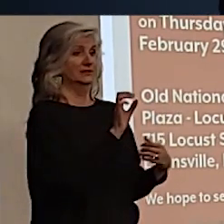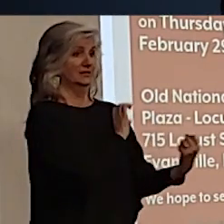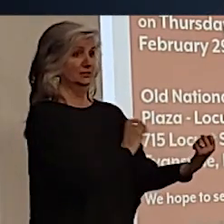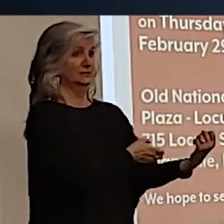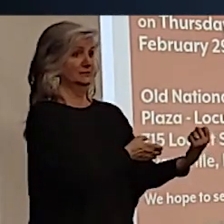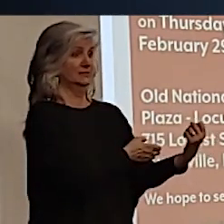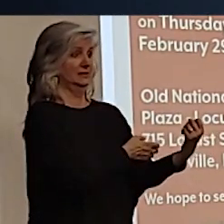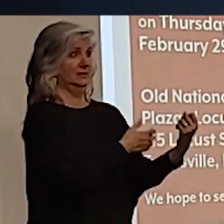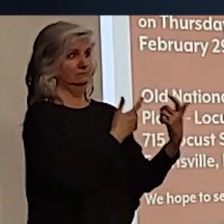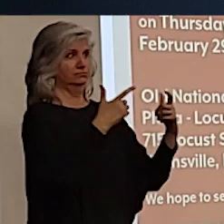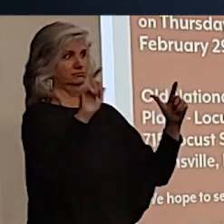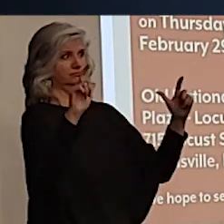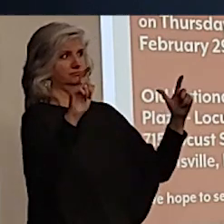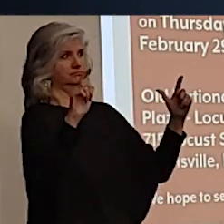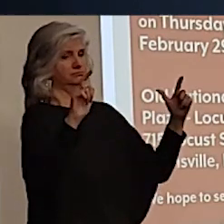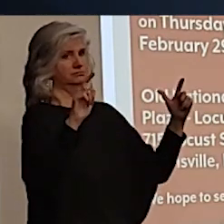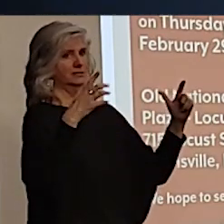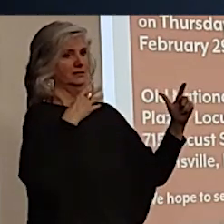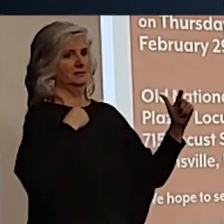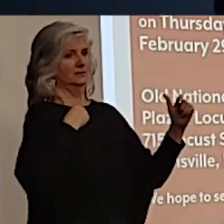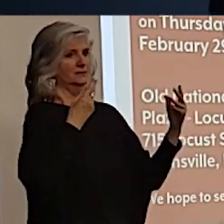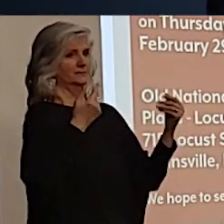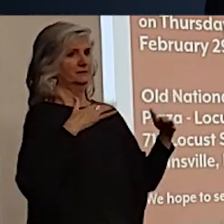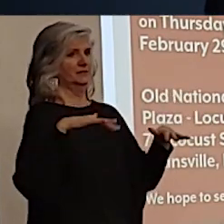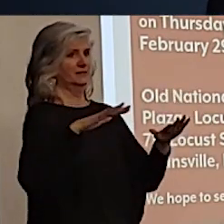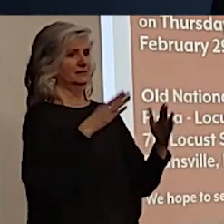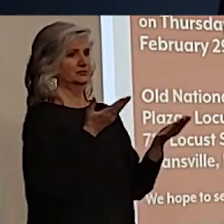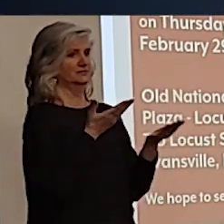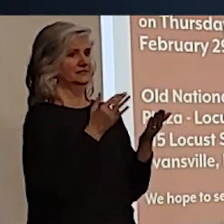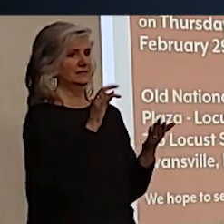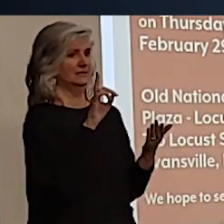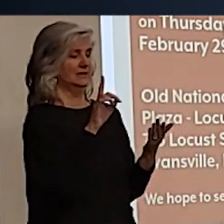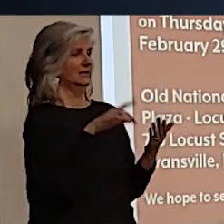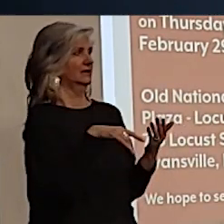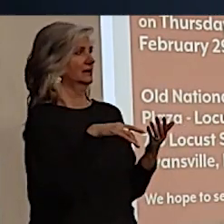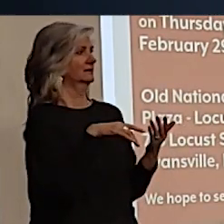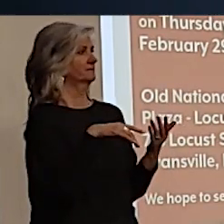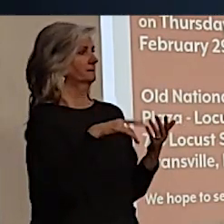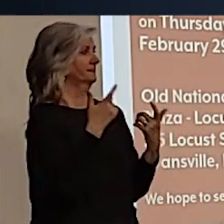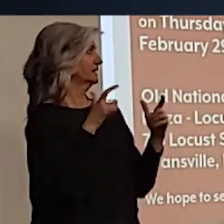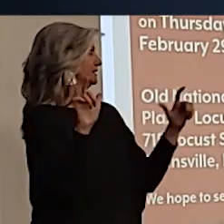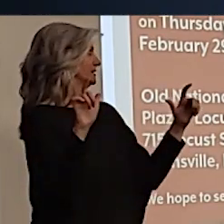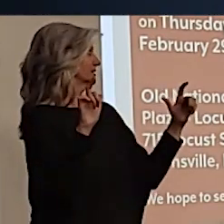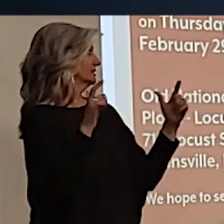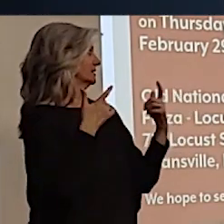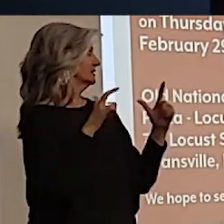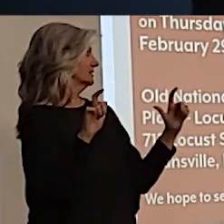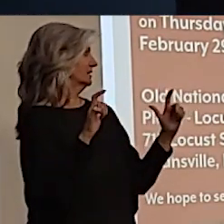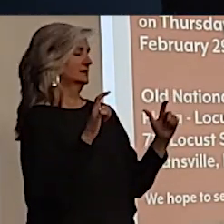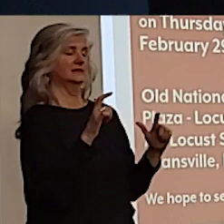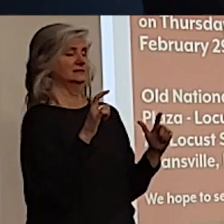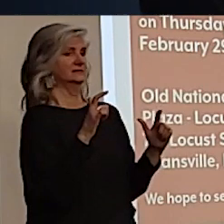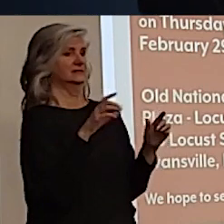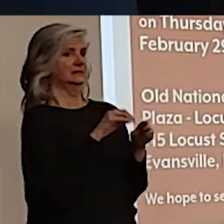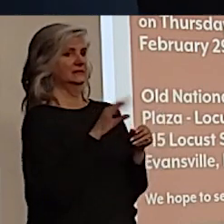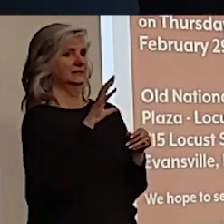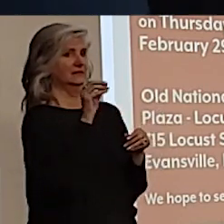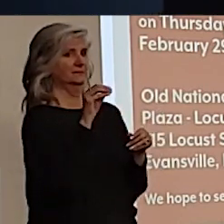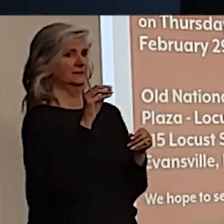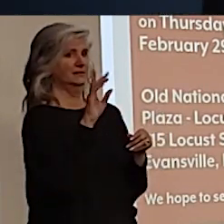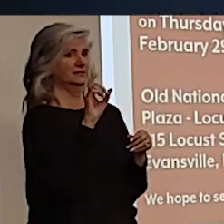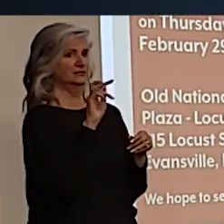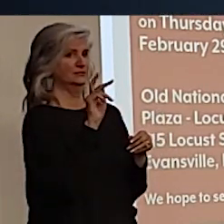which now owns Public Service Indiana, formerly Public Service Energy, large largest holding company in the country with Duke Energy